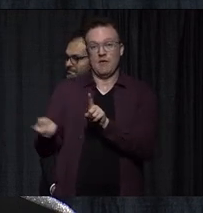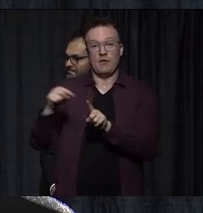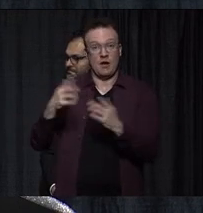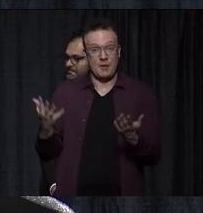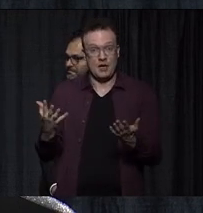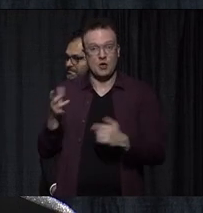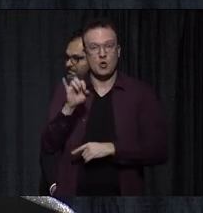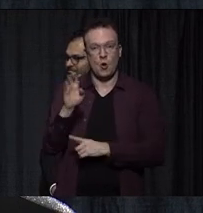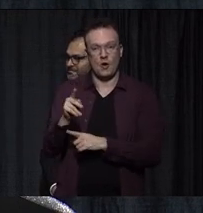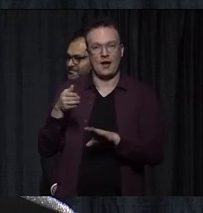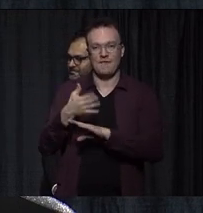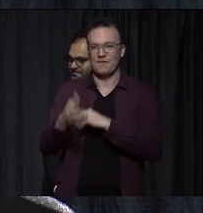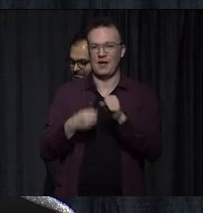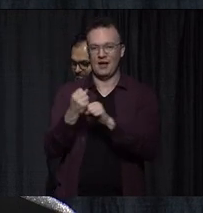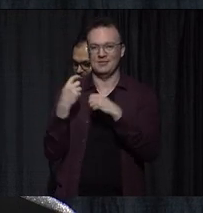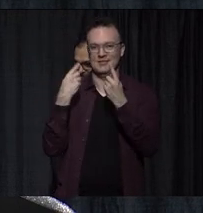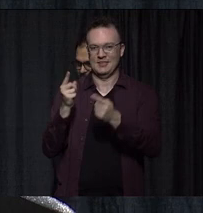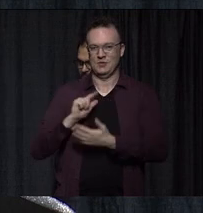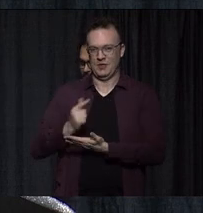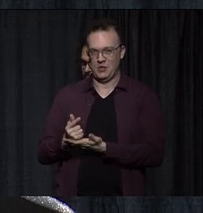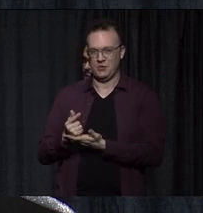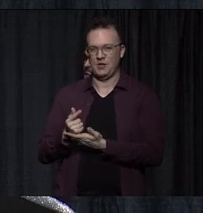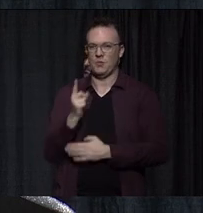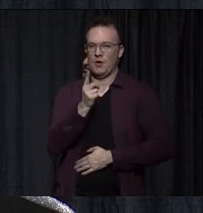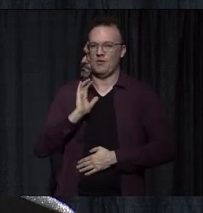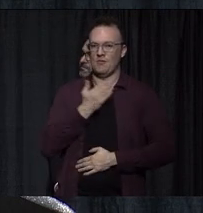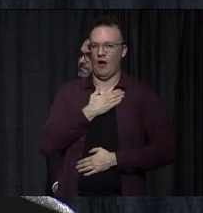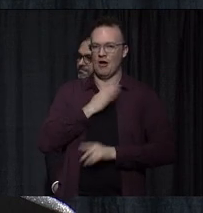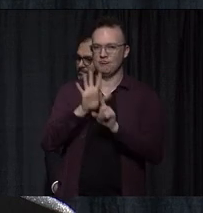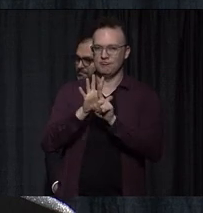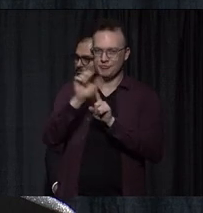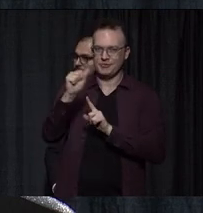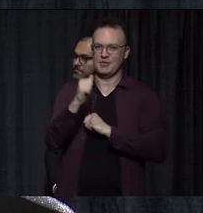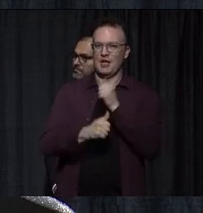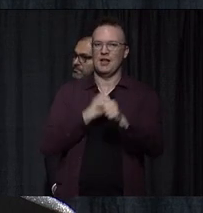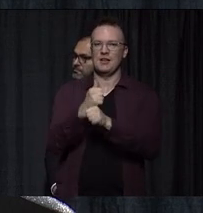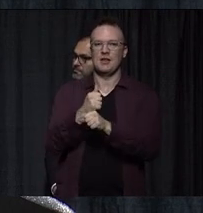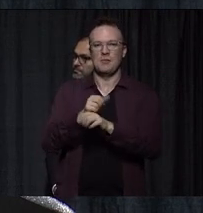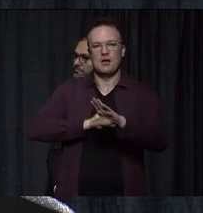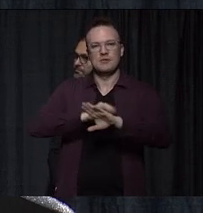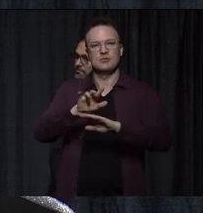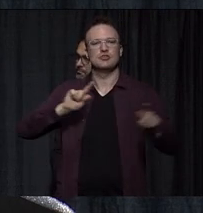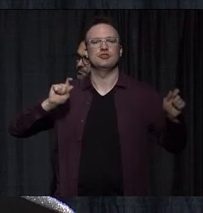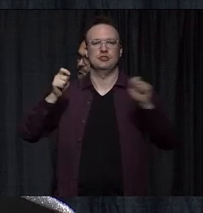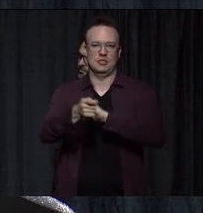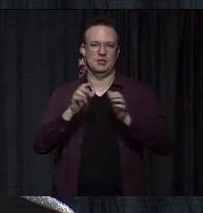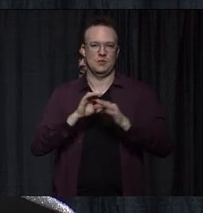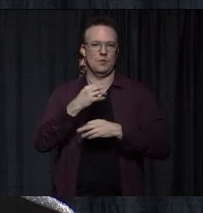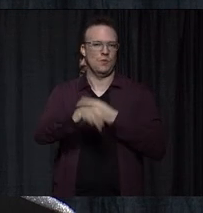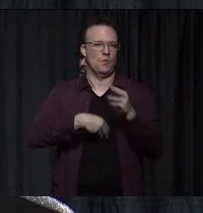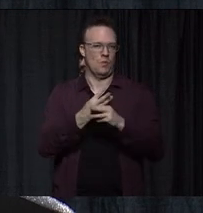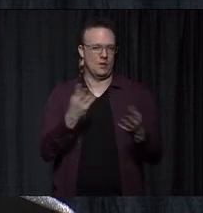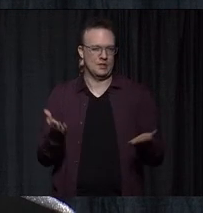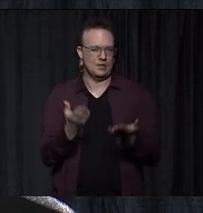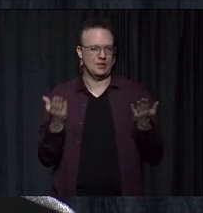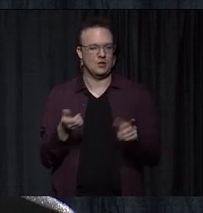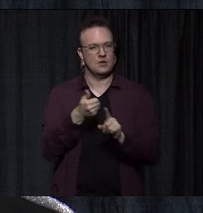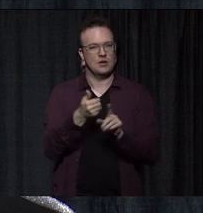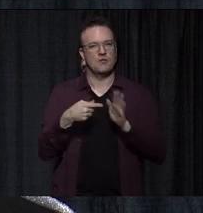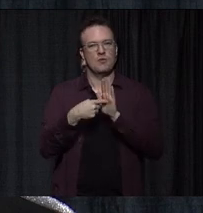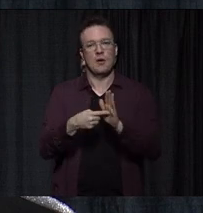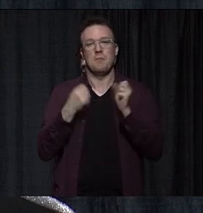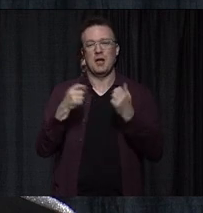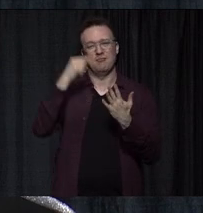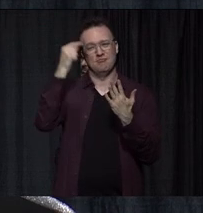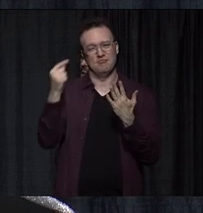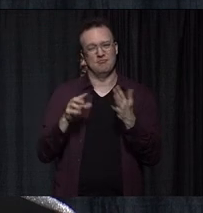York, after 5 years, as one of our accomplished alumni driving positive change in our world. And I think she represents so